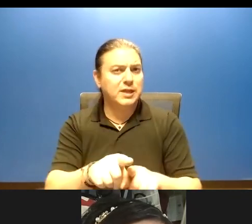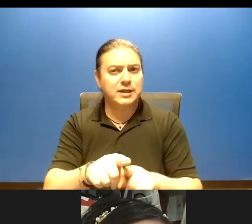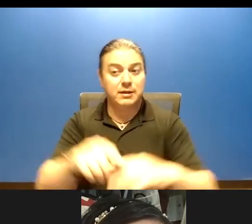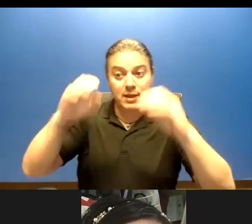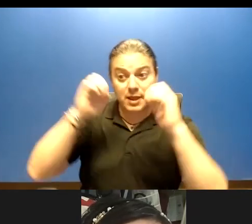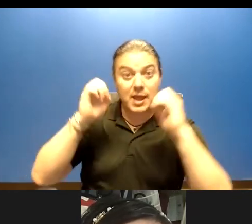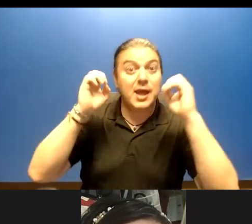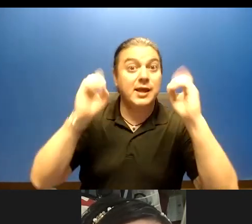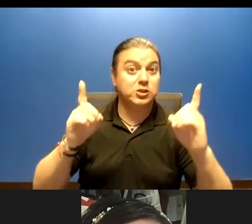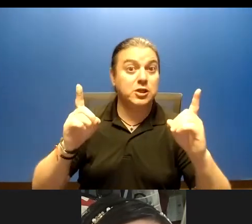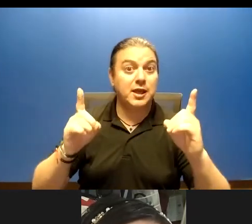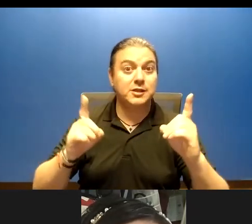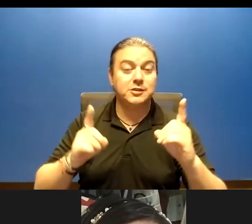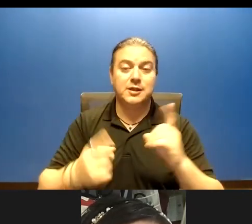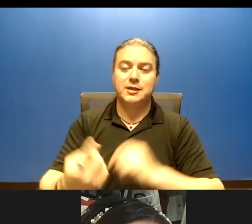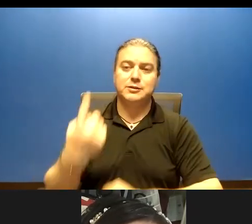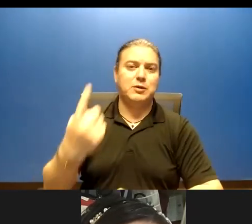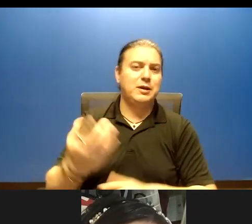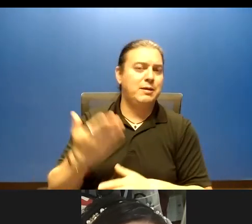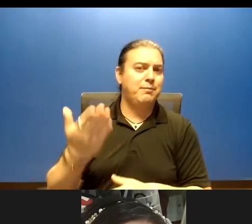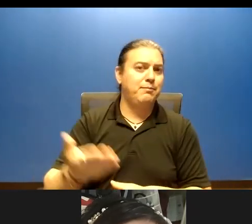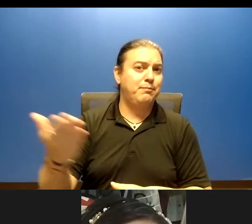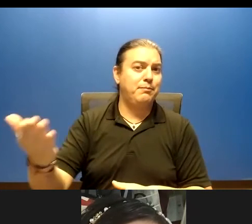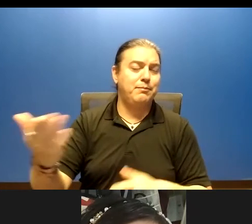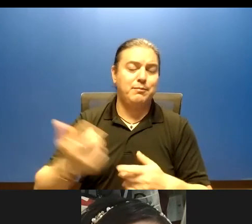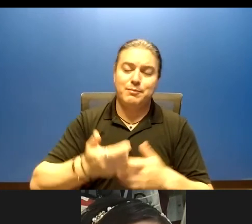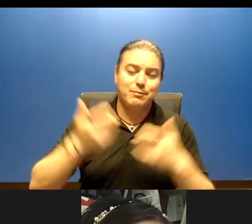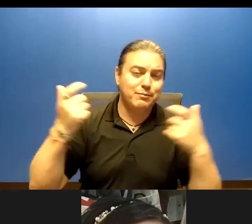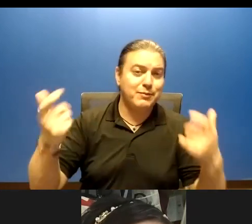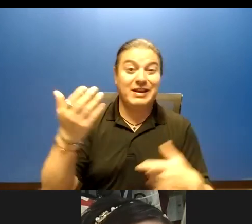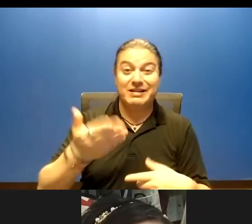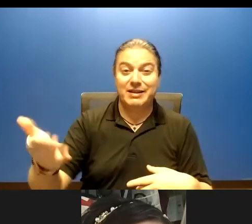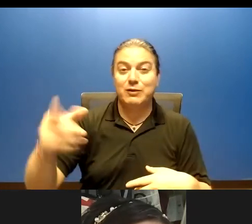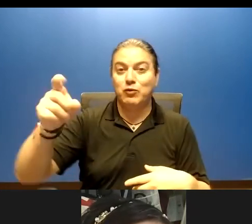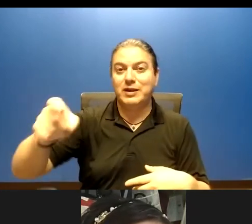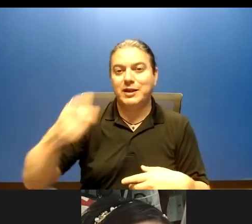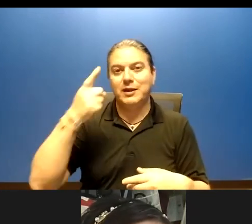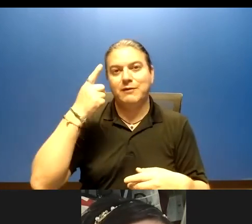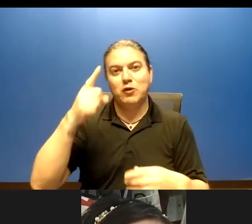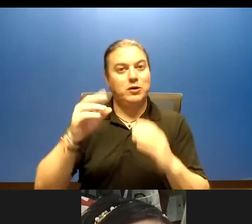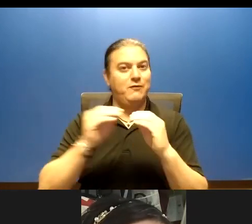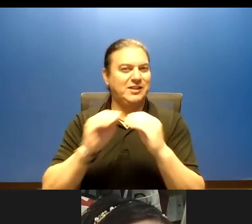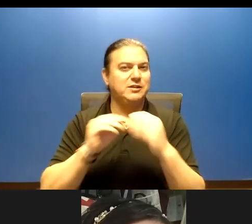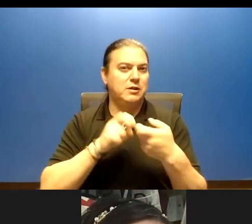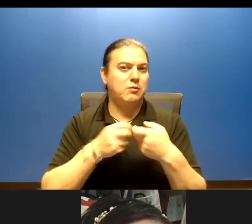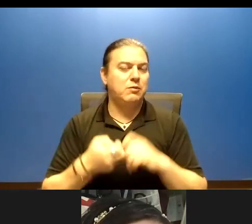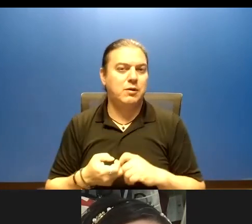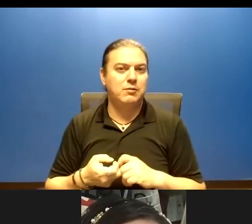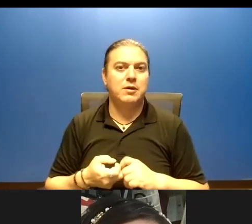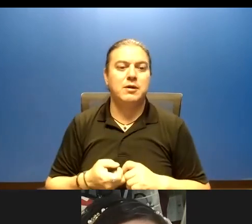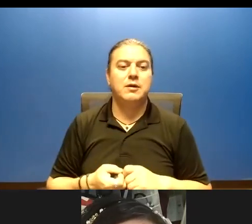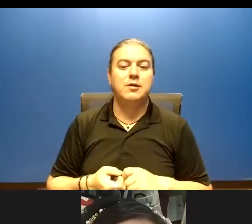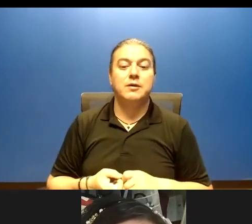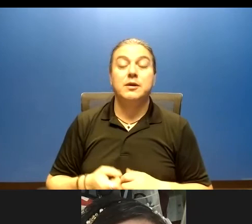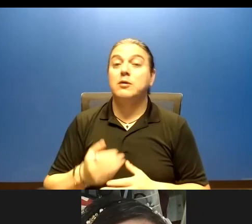the big pillars that we need in order to get all of this fixed. Because like as some people have